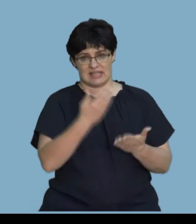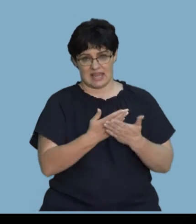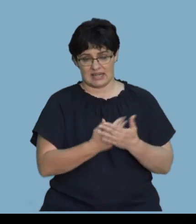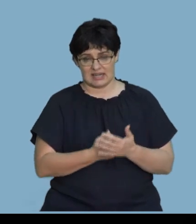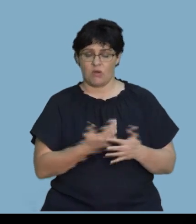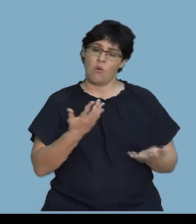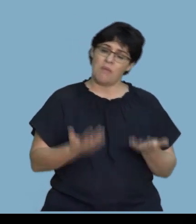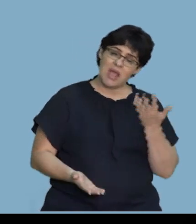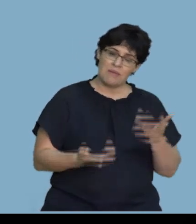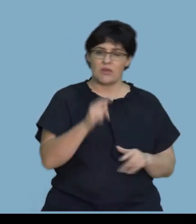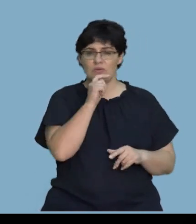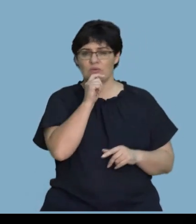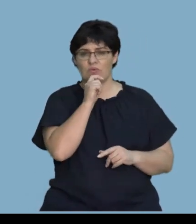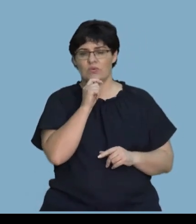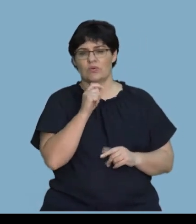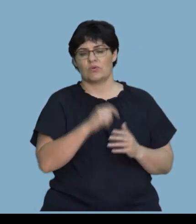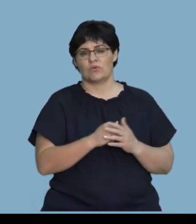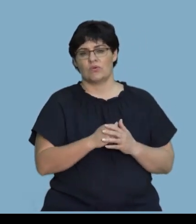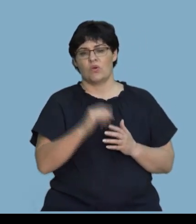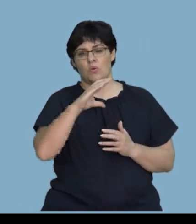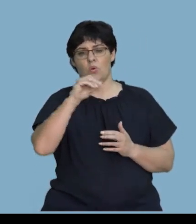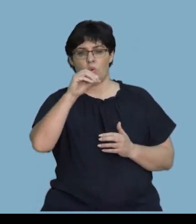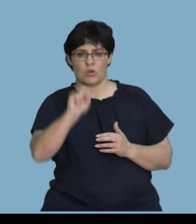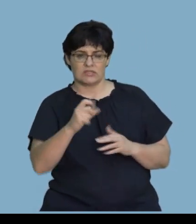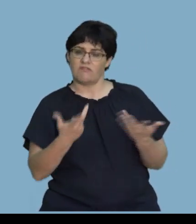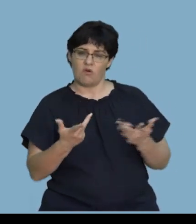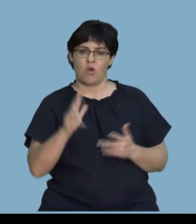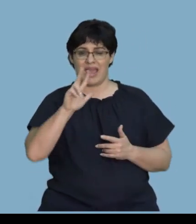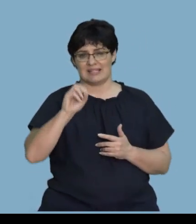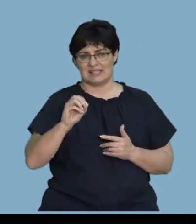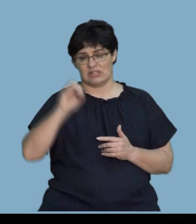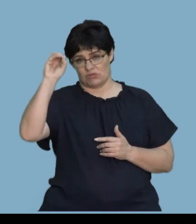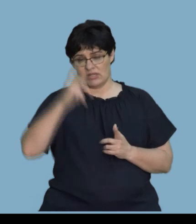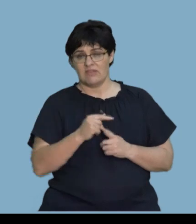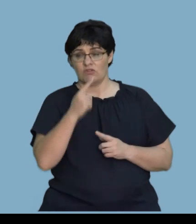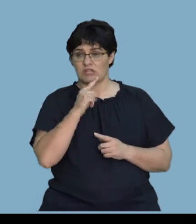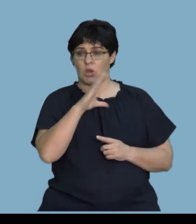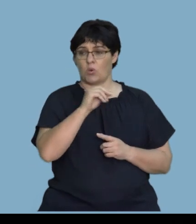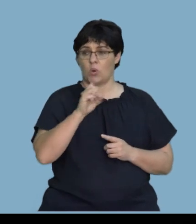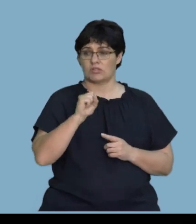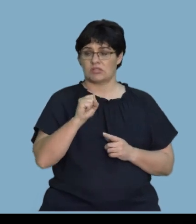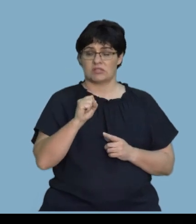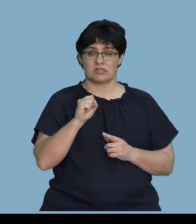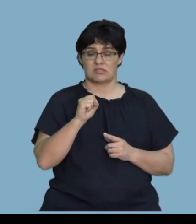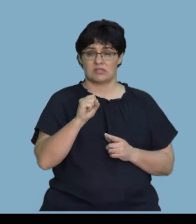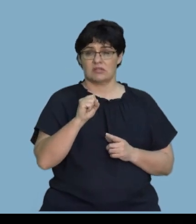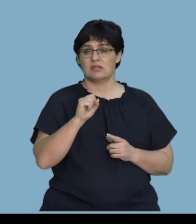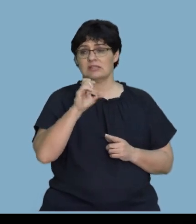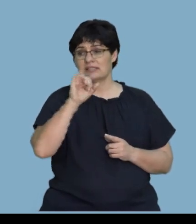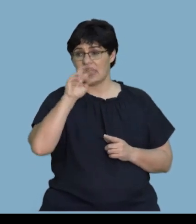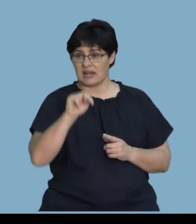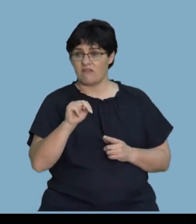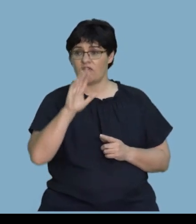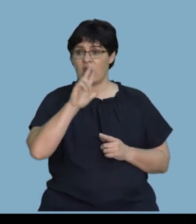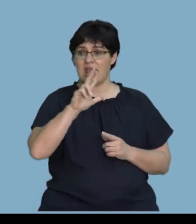the cosine in terms of the 80 degrees. And then if you say cosine of 80 degrees, okay, is